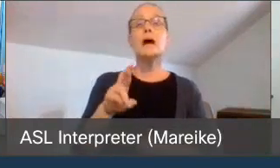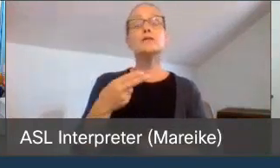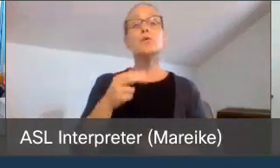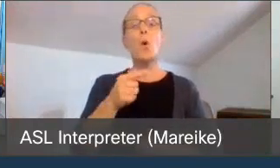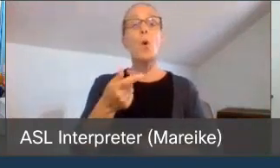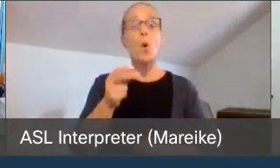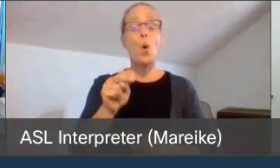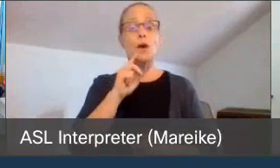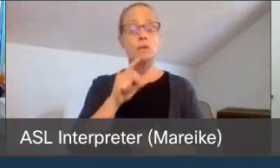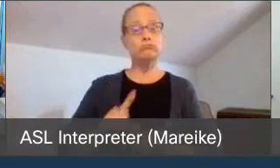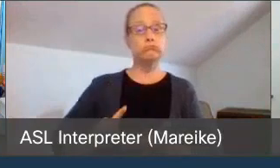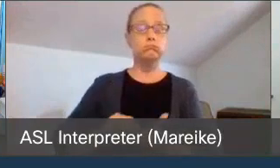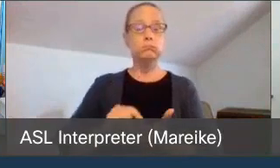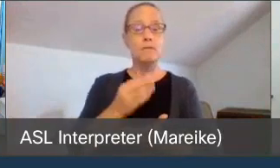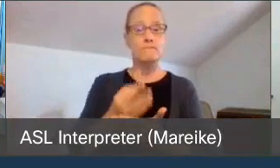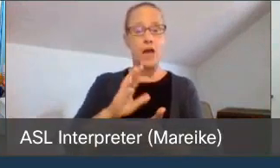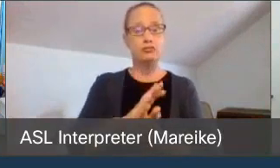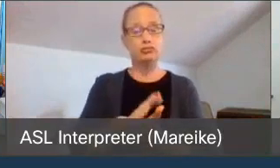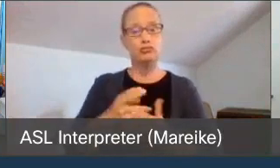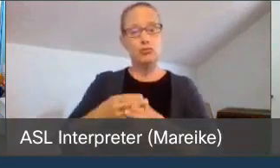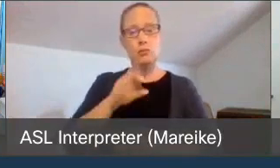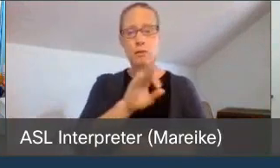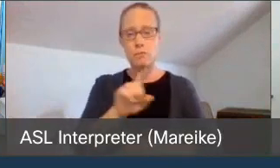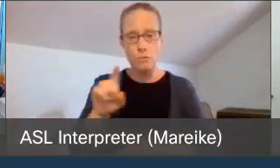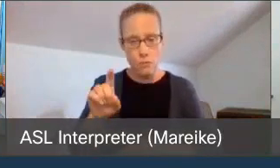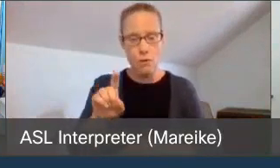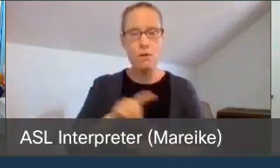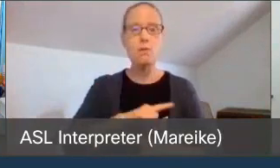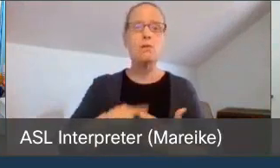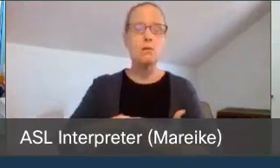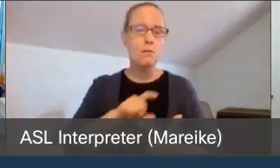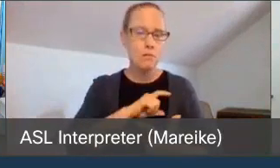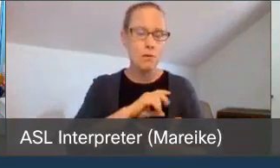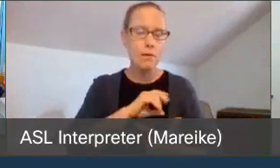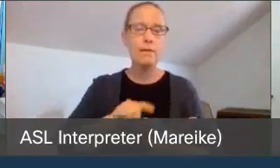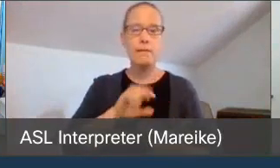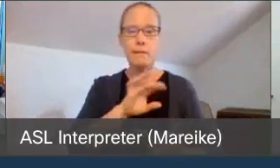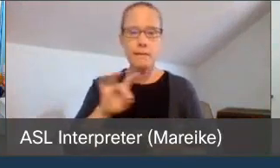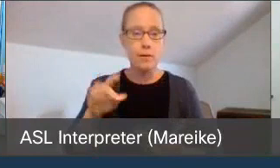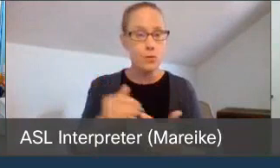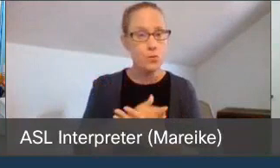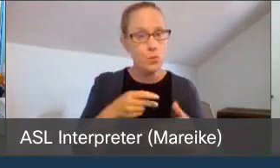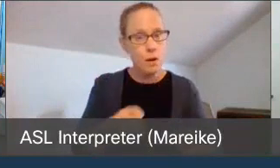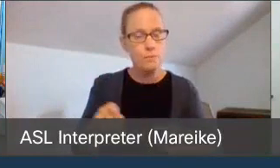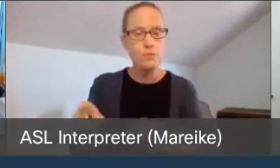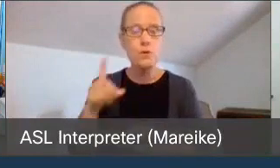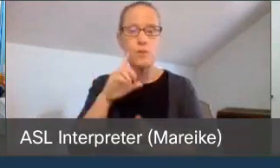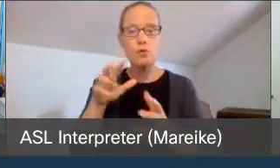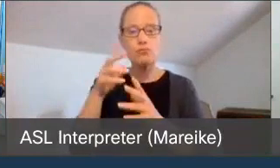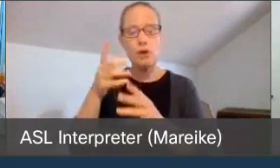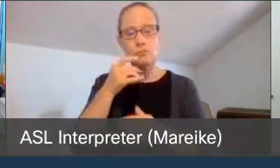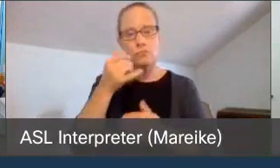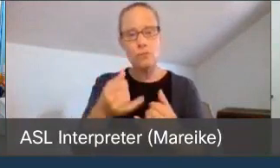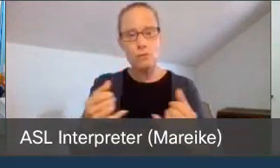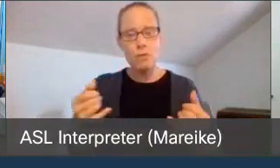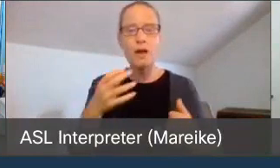titled 911, Law Enforcement, and 988, New Opportunities for Crisis Call Lines and Crisis